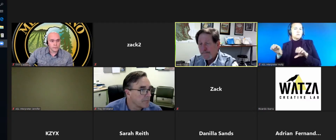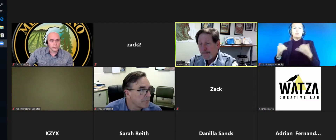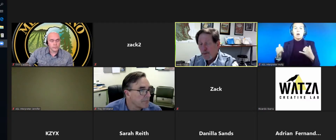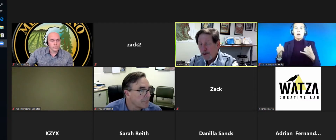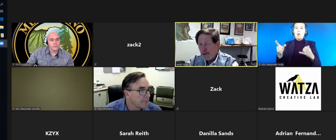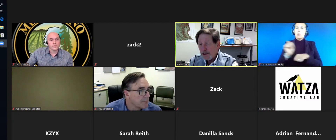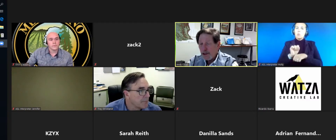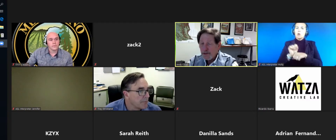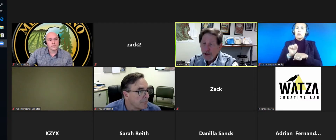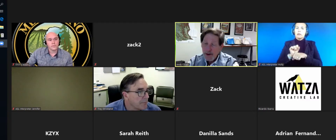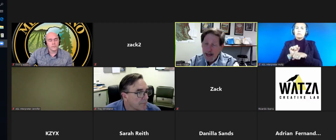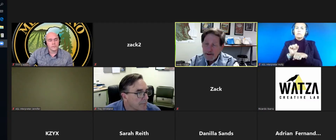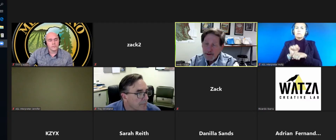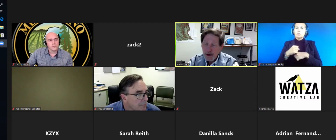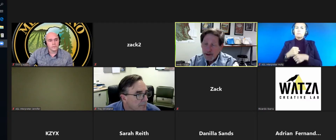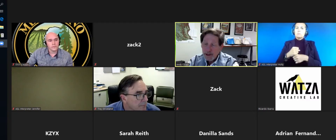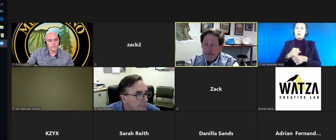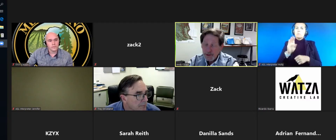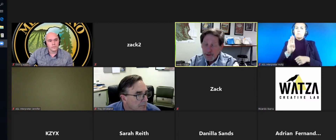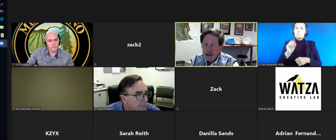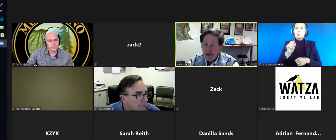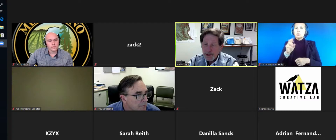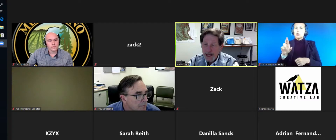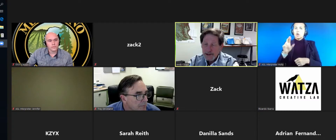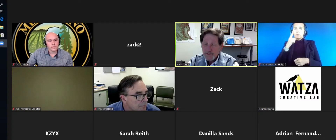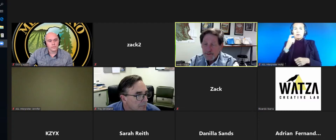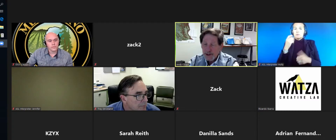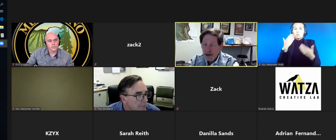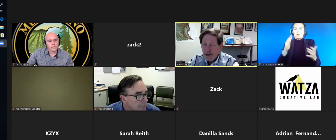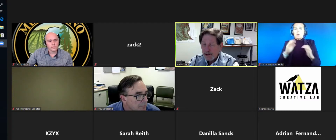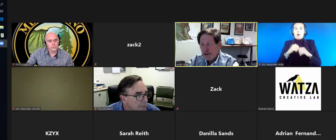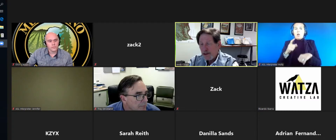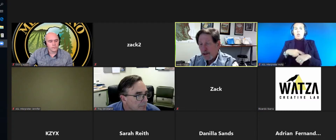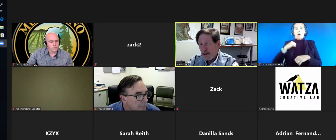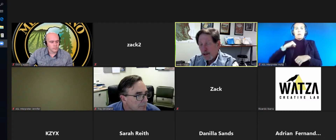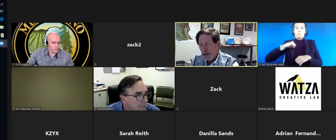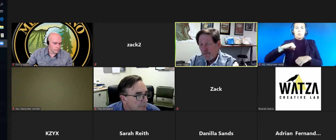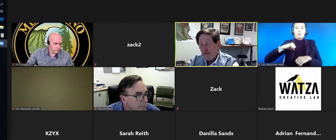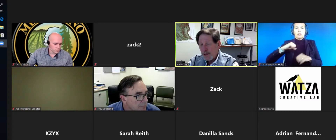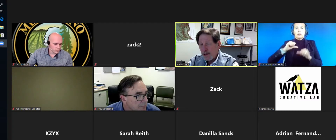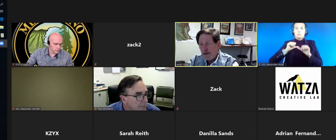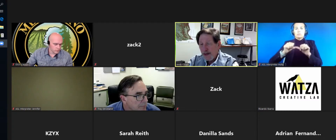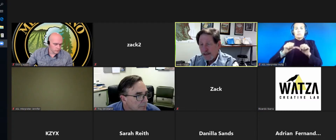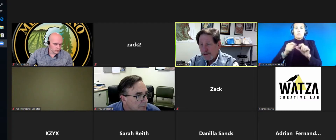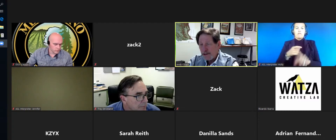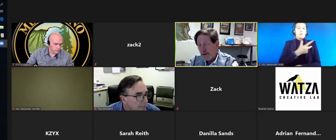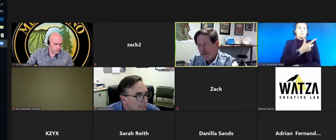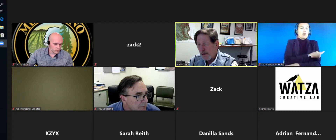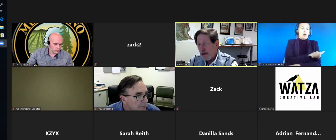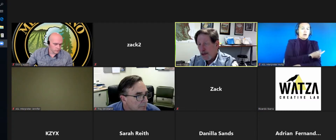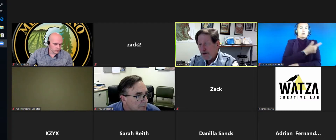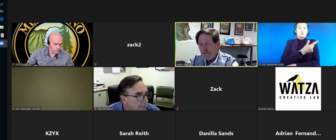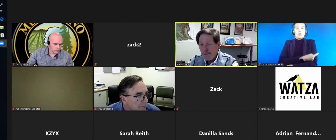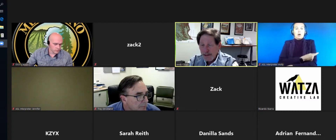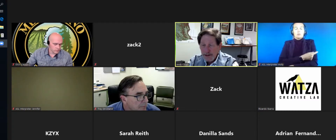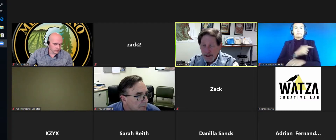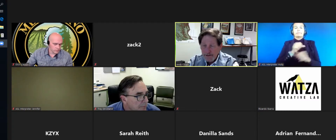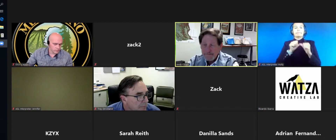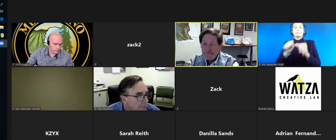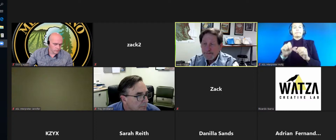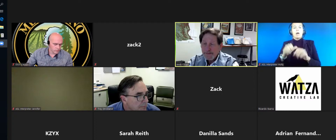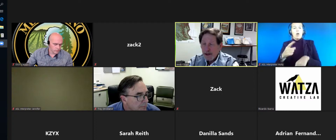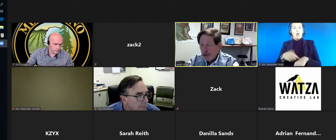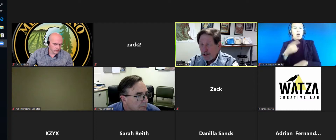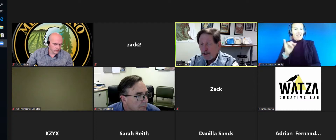because we really don't know how long immunity will last from the current vaccines. Remember,